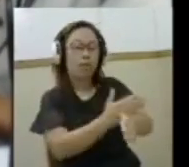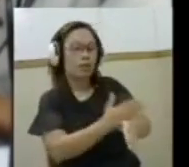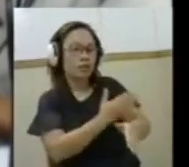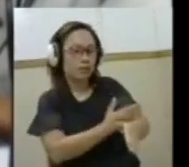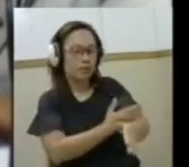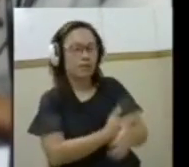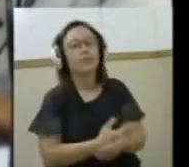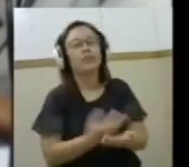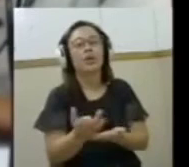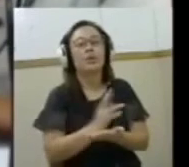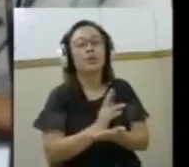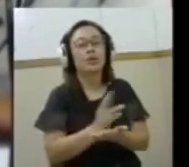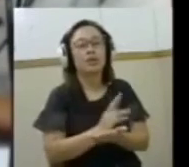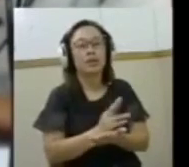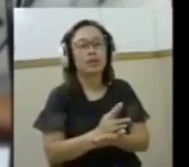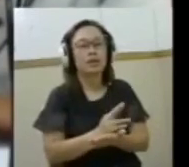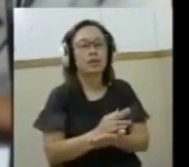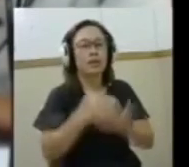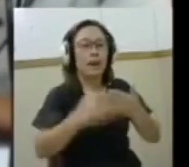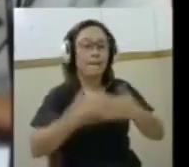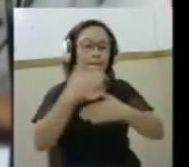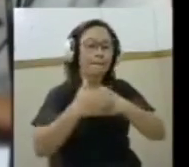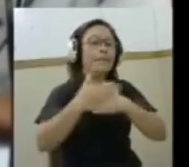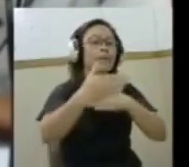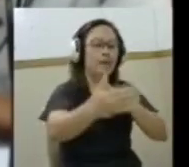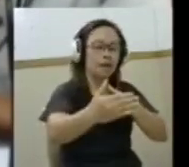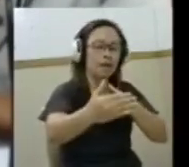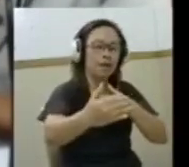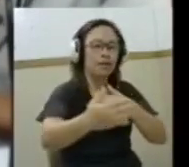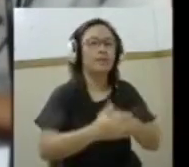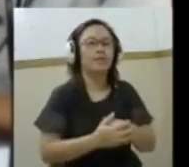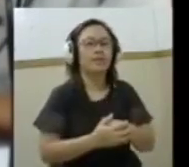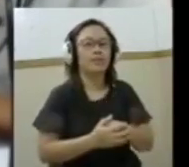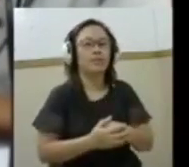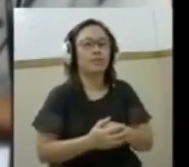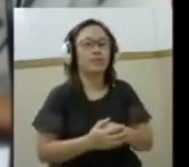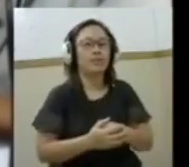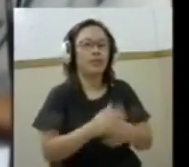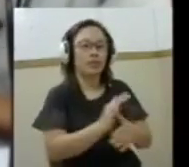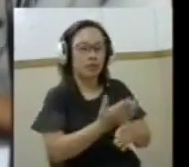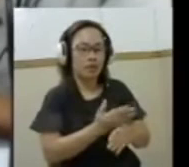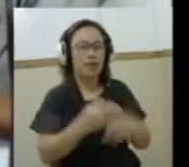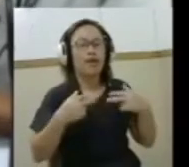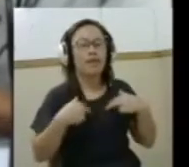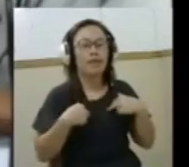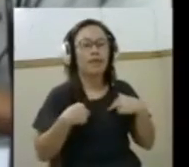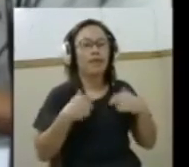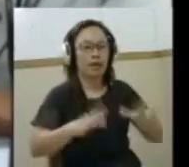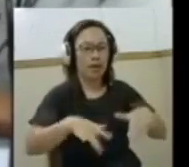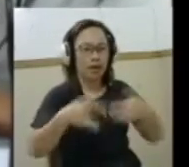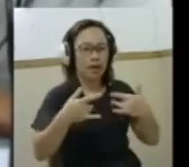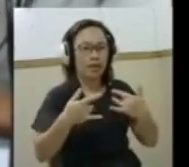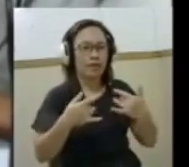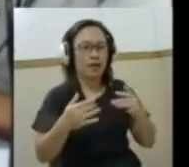also entails going beyond the raw data and sharing real life stories that have a more personal impact on